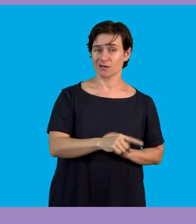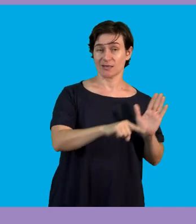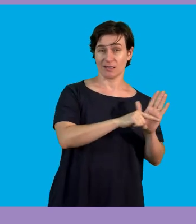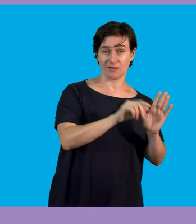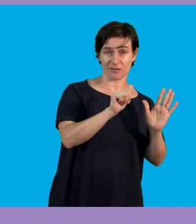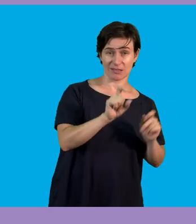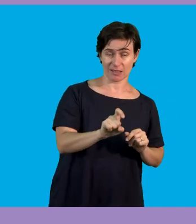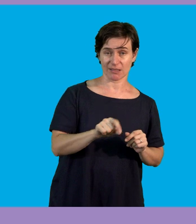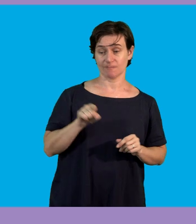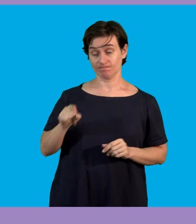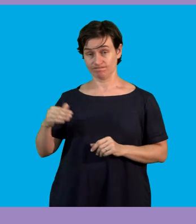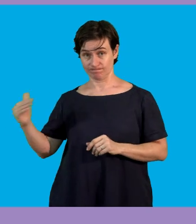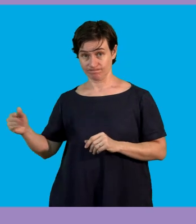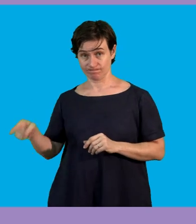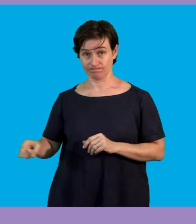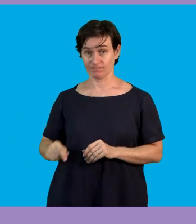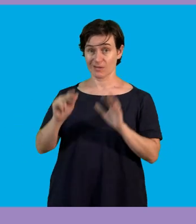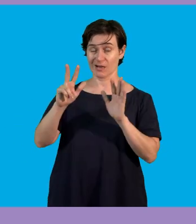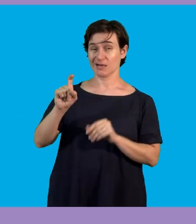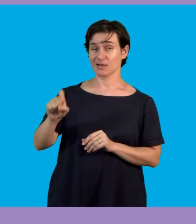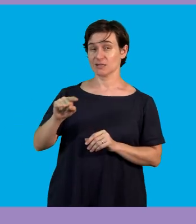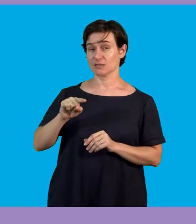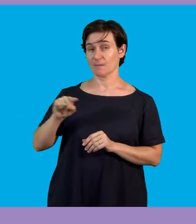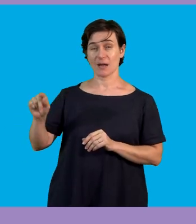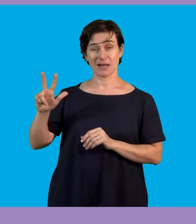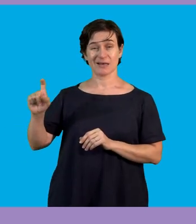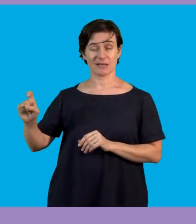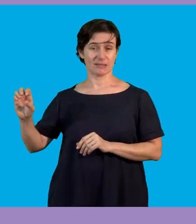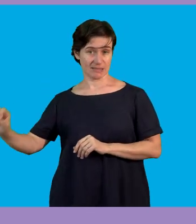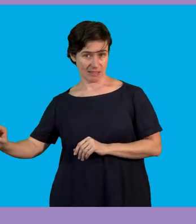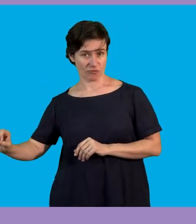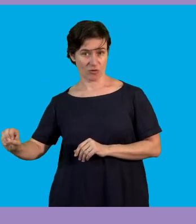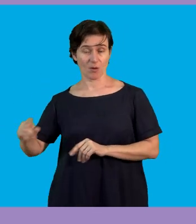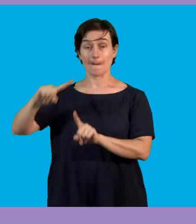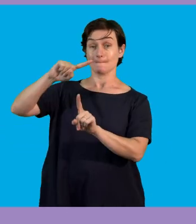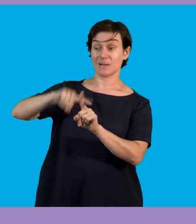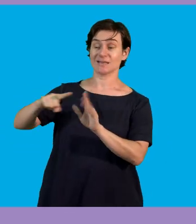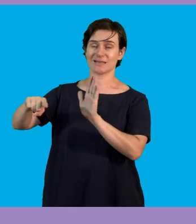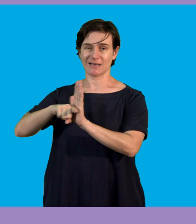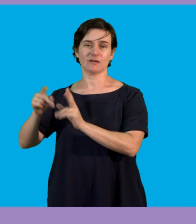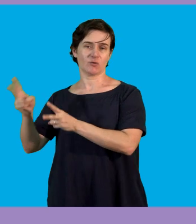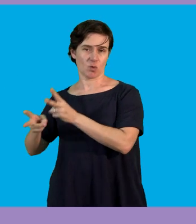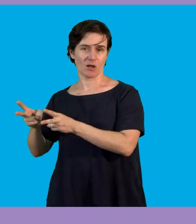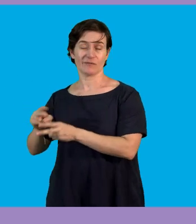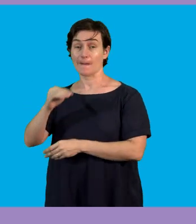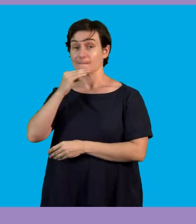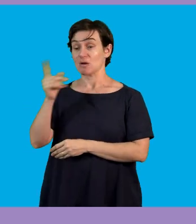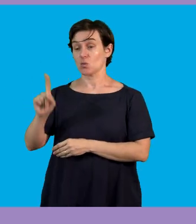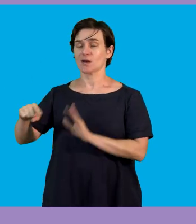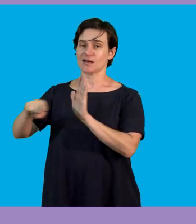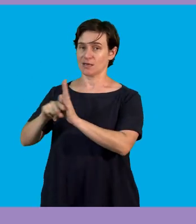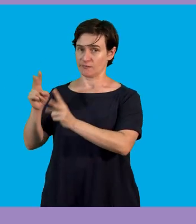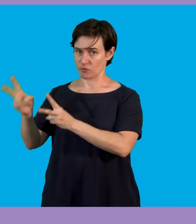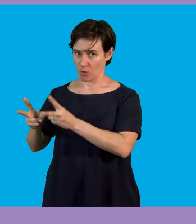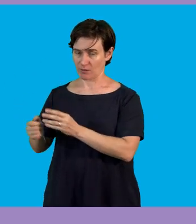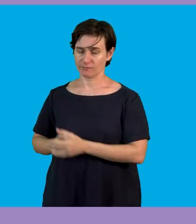6x. And then on the right, 8x minus 8x is 0, plus negative 12 will remain with